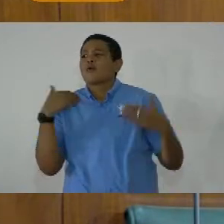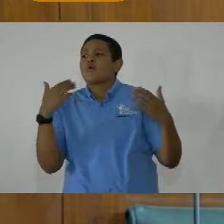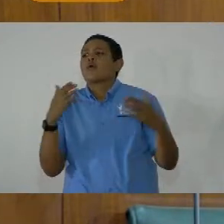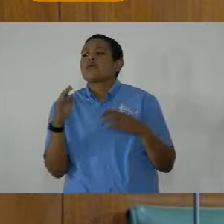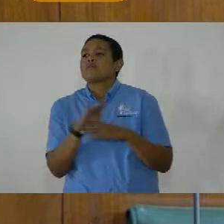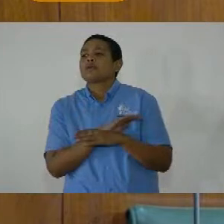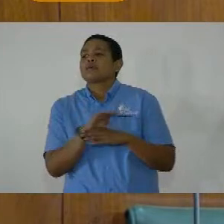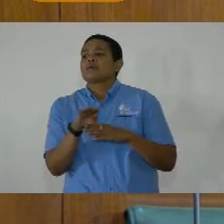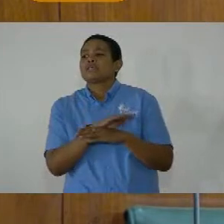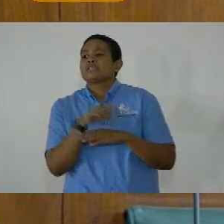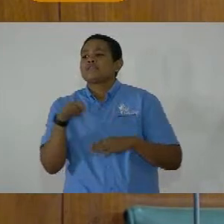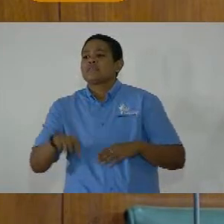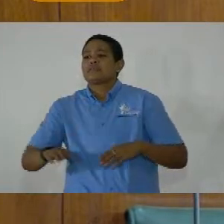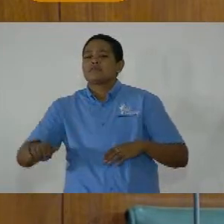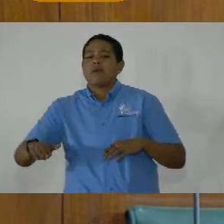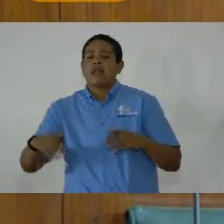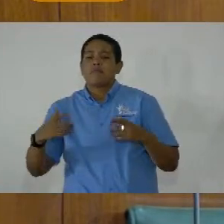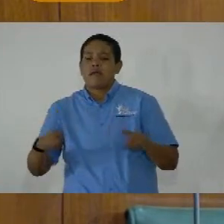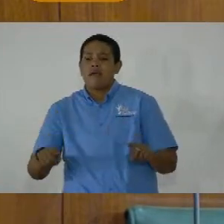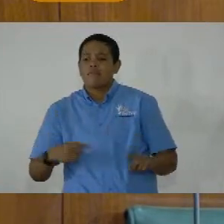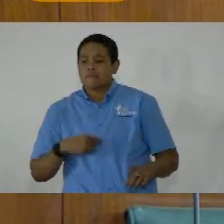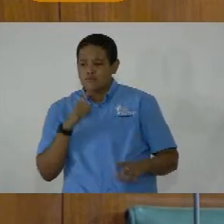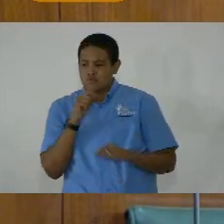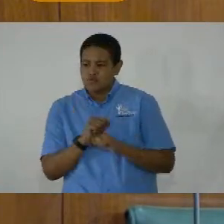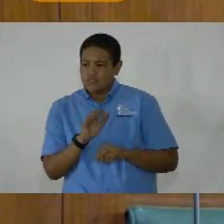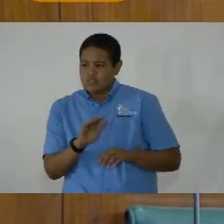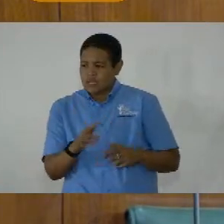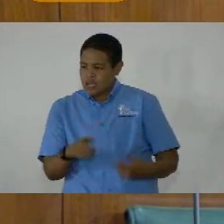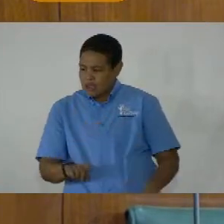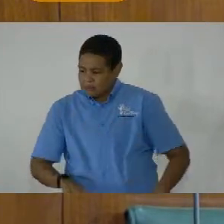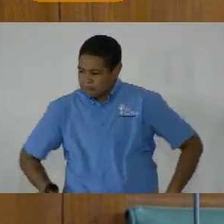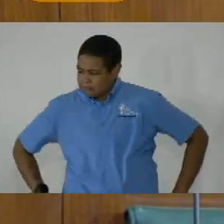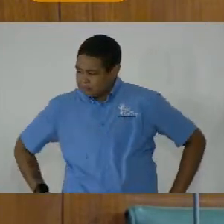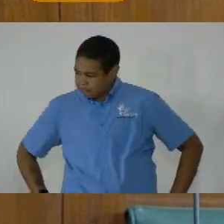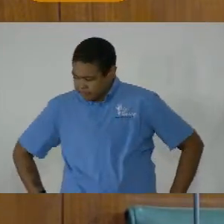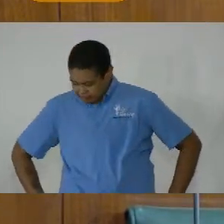business of this House. And so I want to commend.